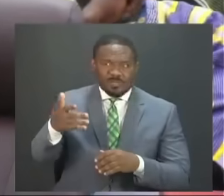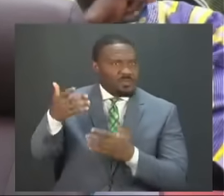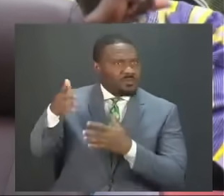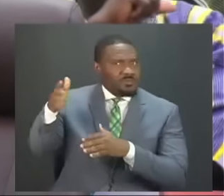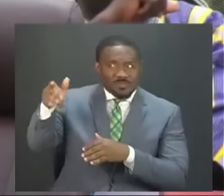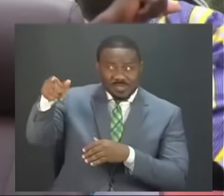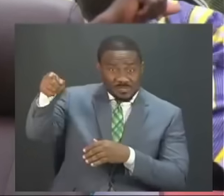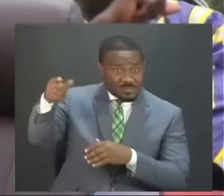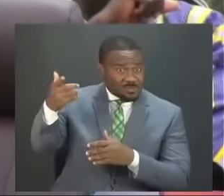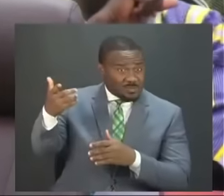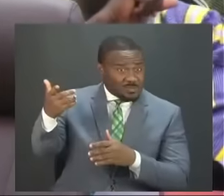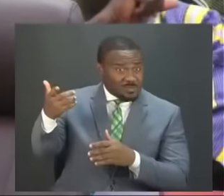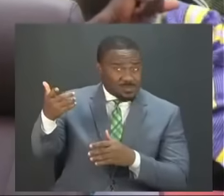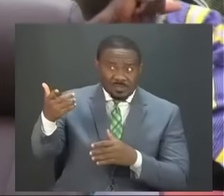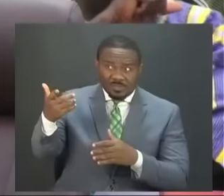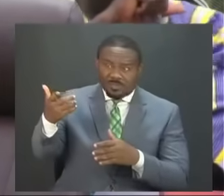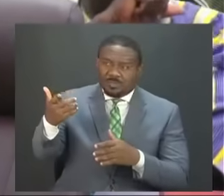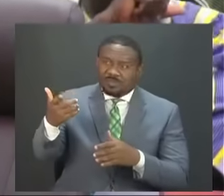There is no